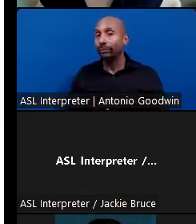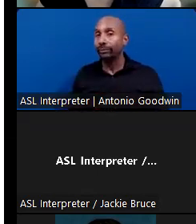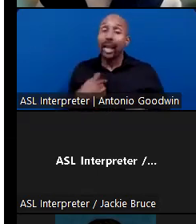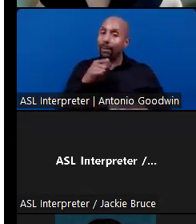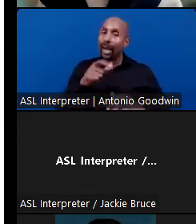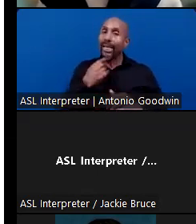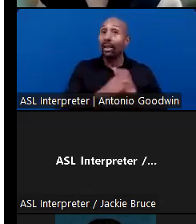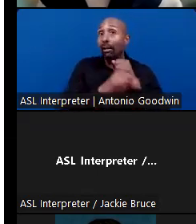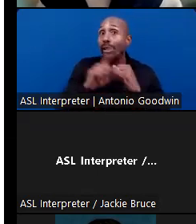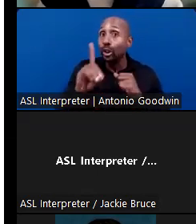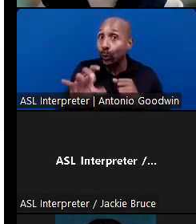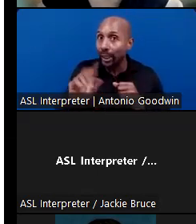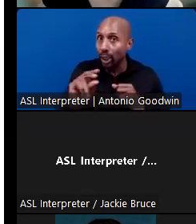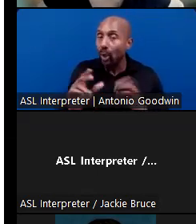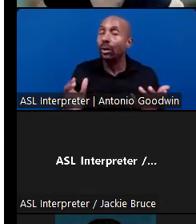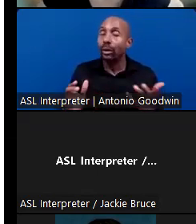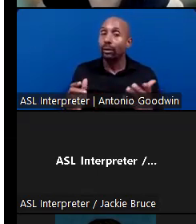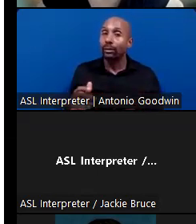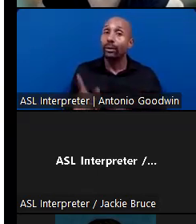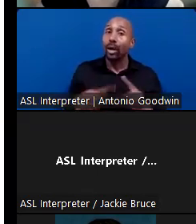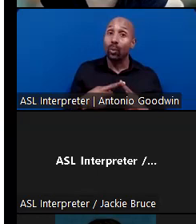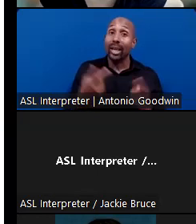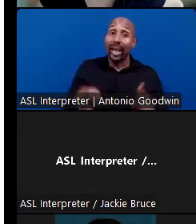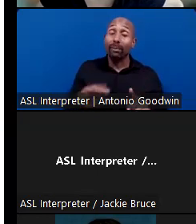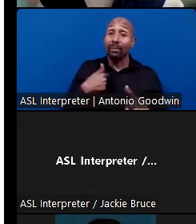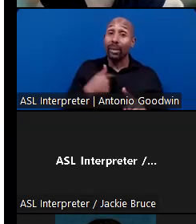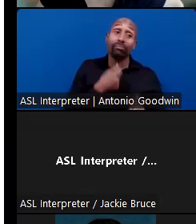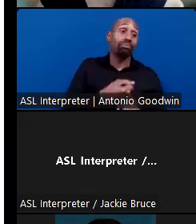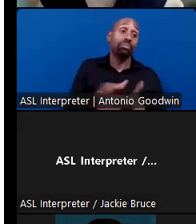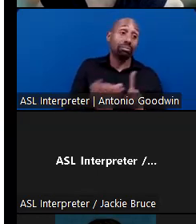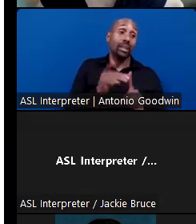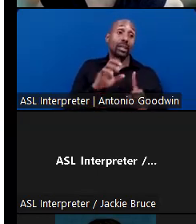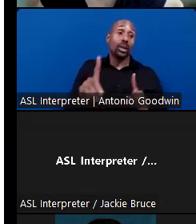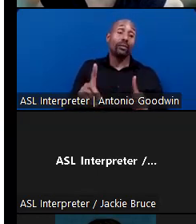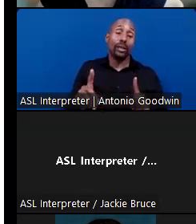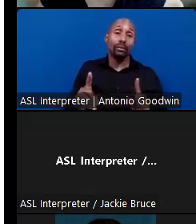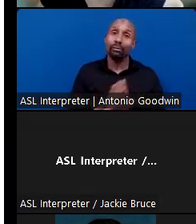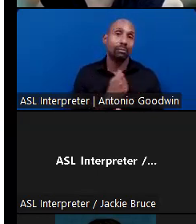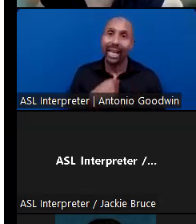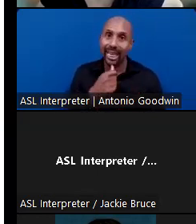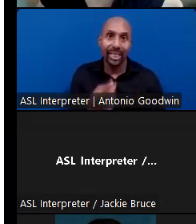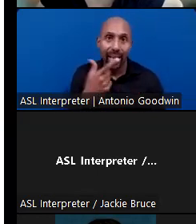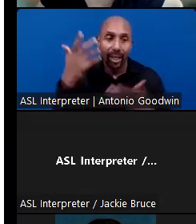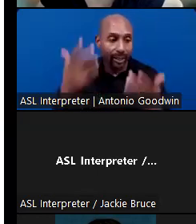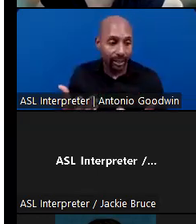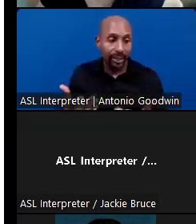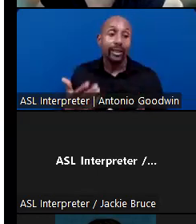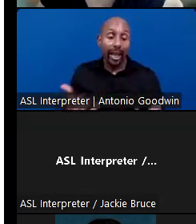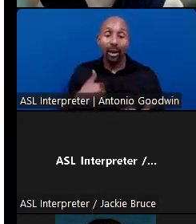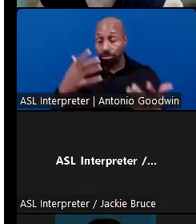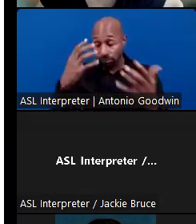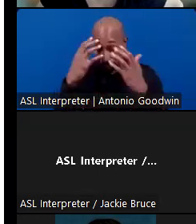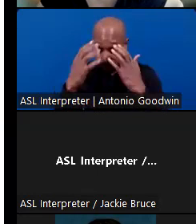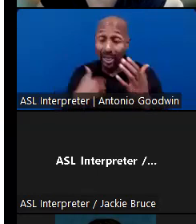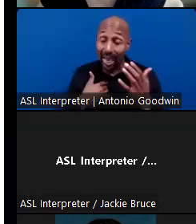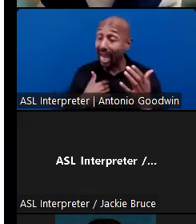that I wish I had taken it when I got COVID. All right, any questions about our top questions, or do you have